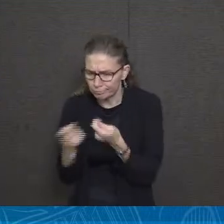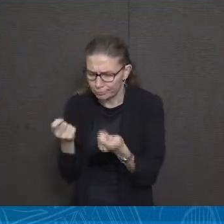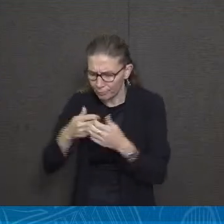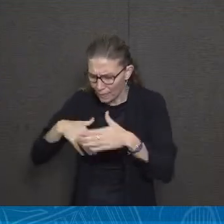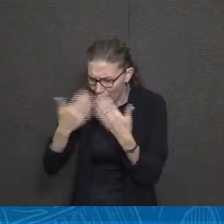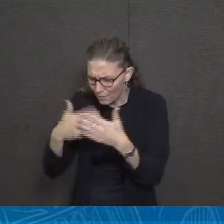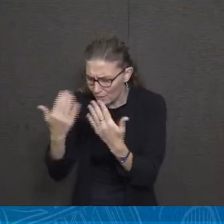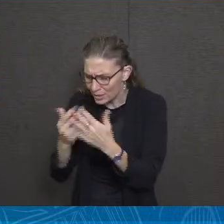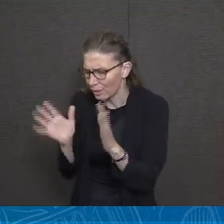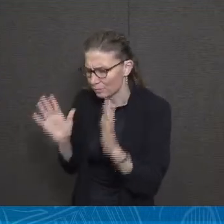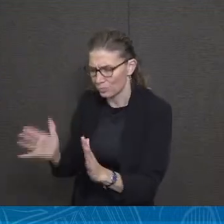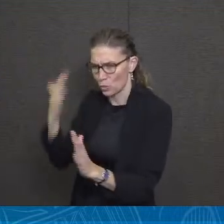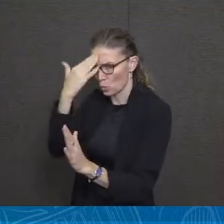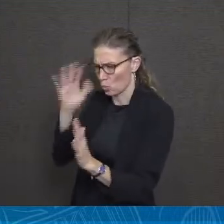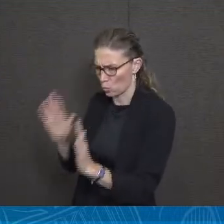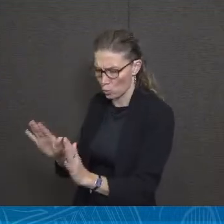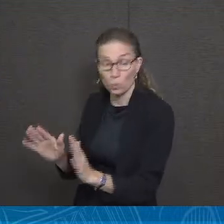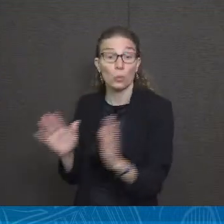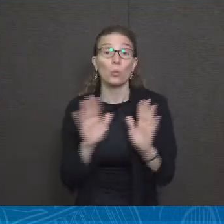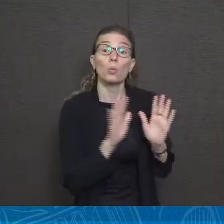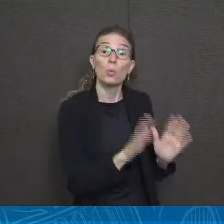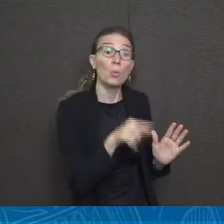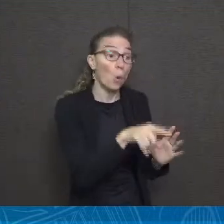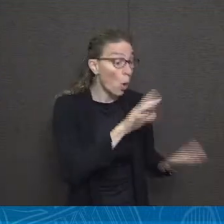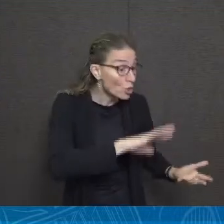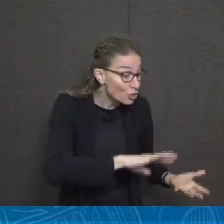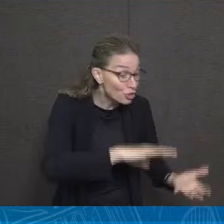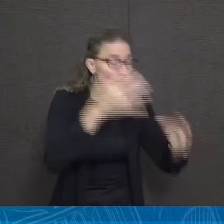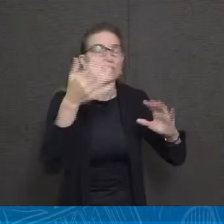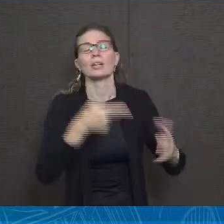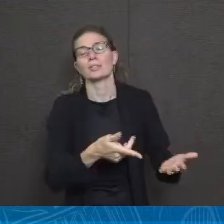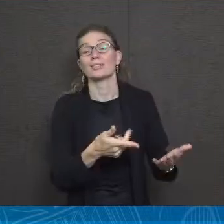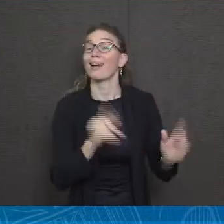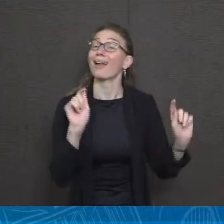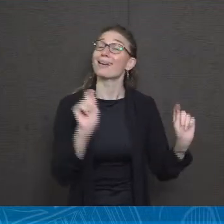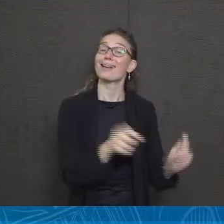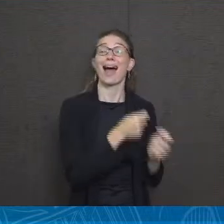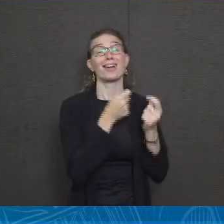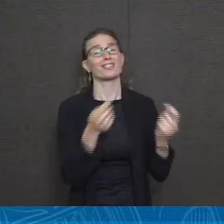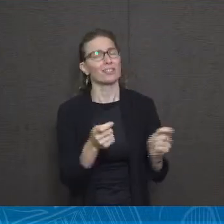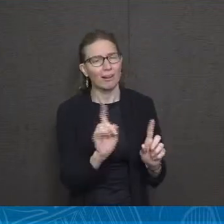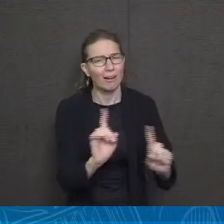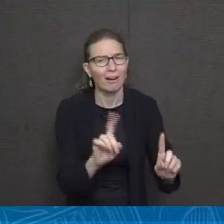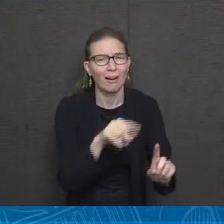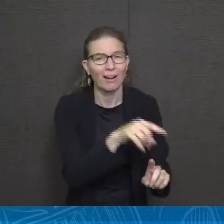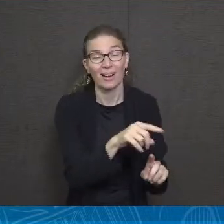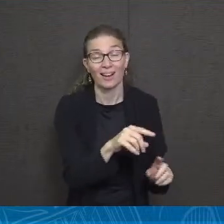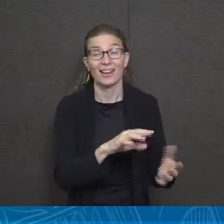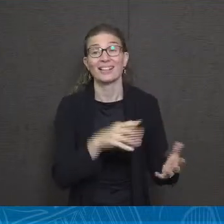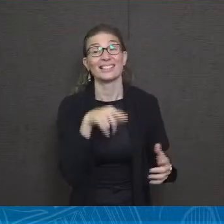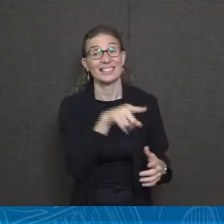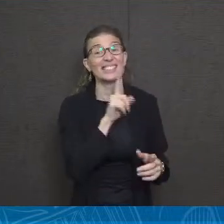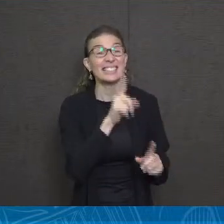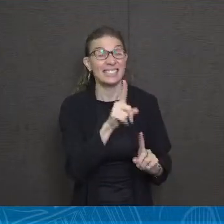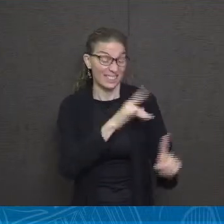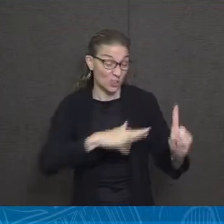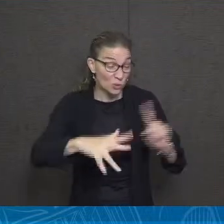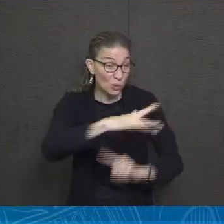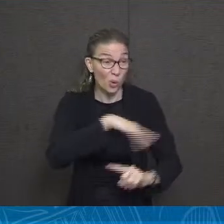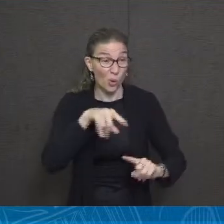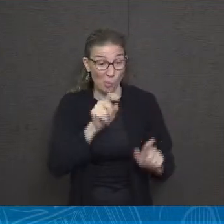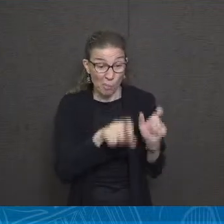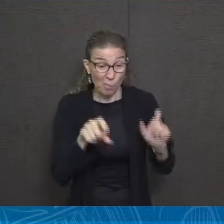working in disasters, of course, know that disasters are not natural. We no longer say that. Disasters are social events.